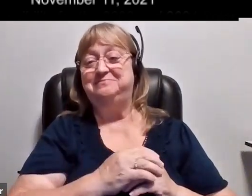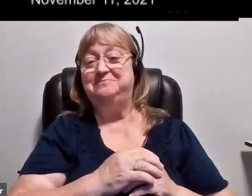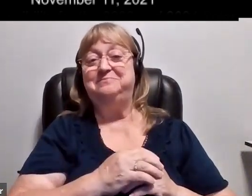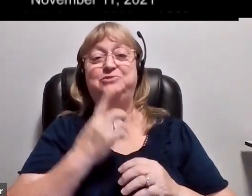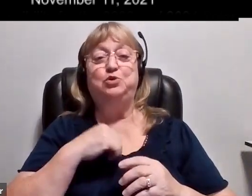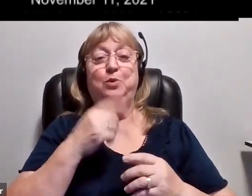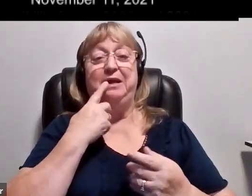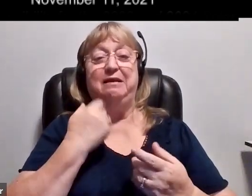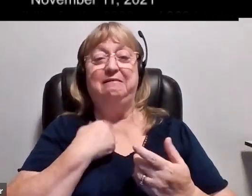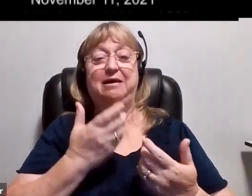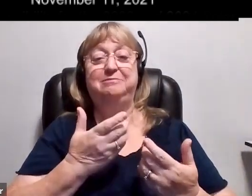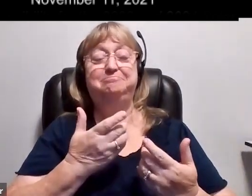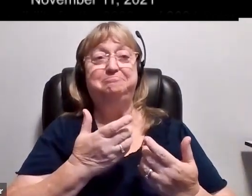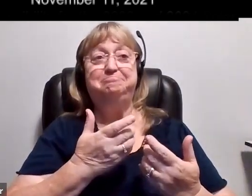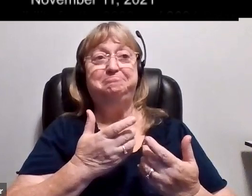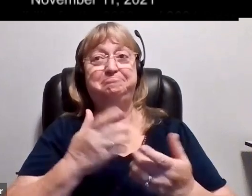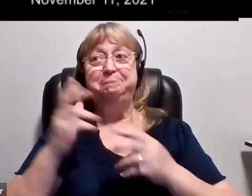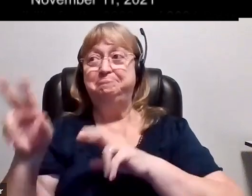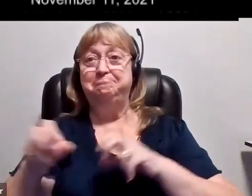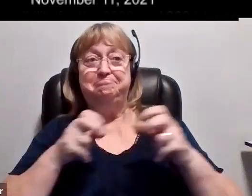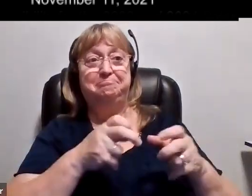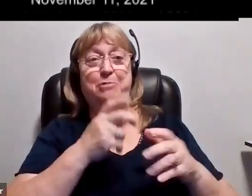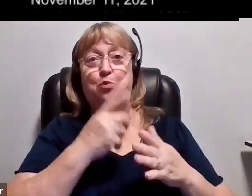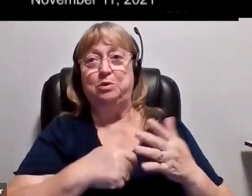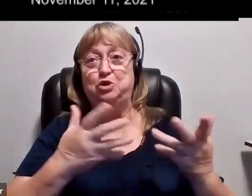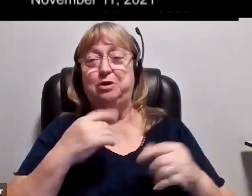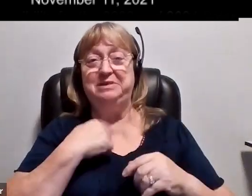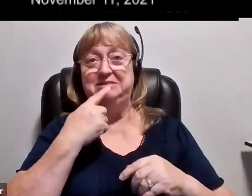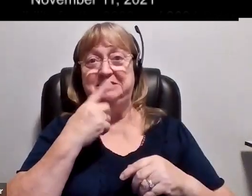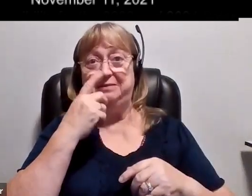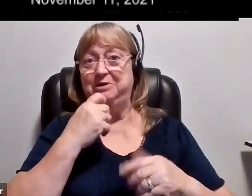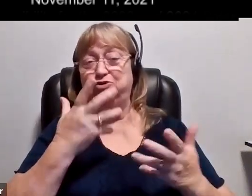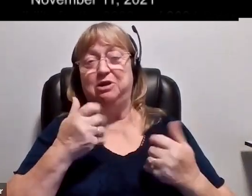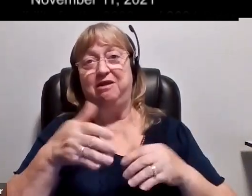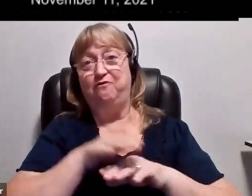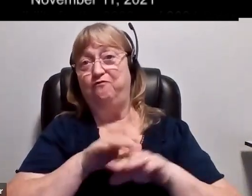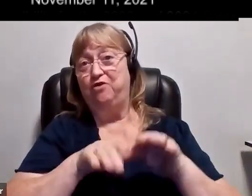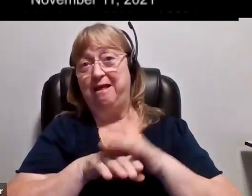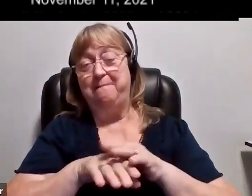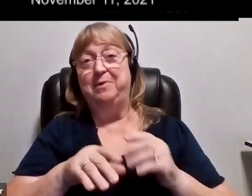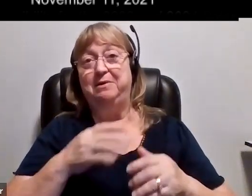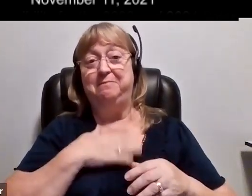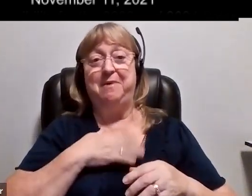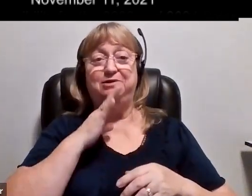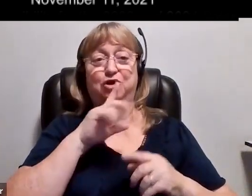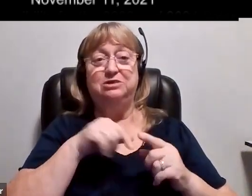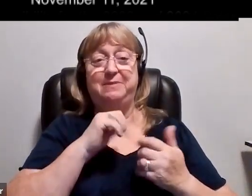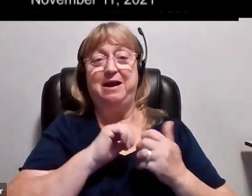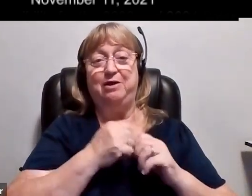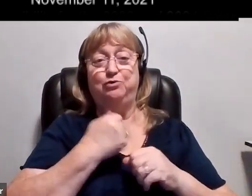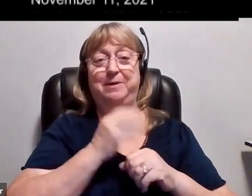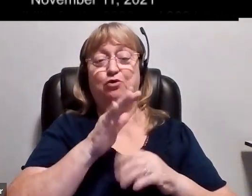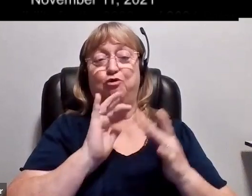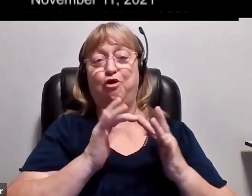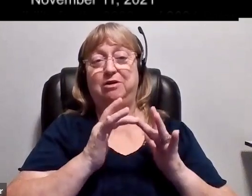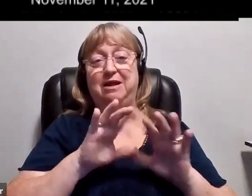can piggyback on what has already been said, this great presentation I'm following, because there's much overlap, of course, because my talk is just on how to make your